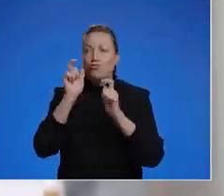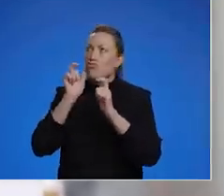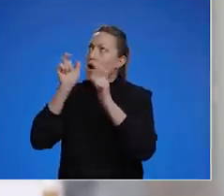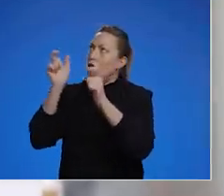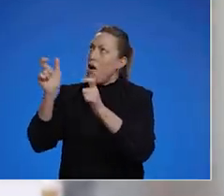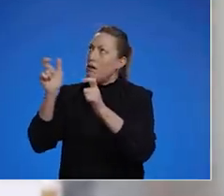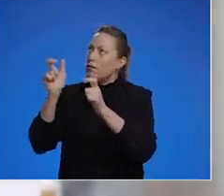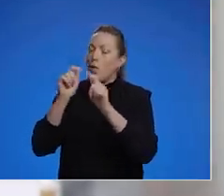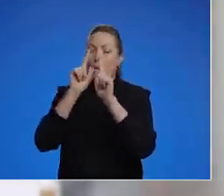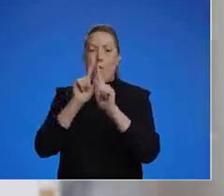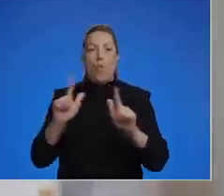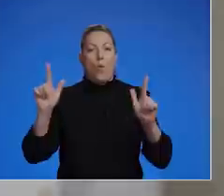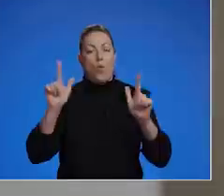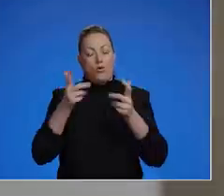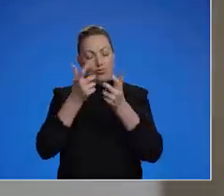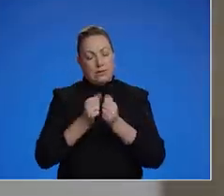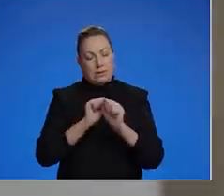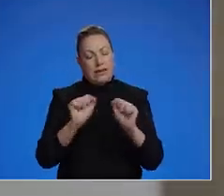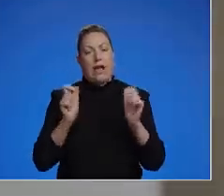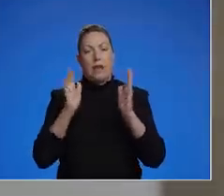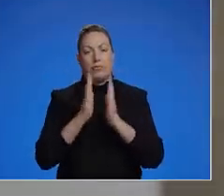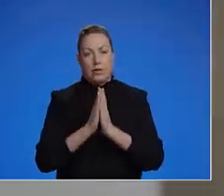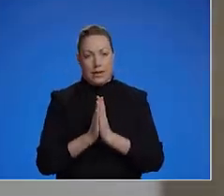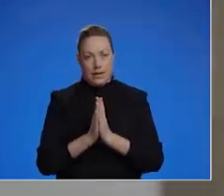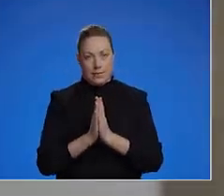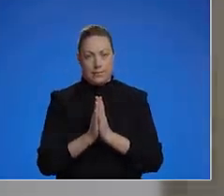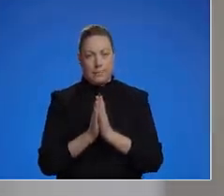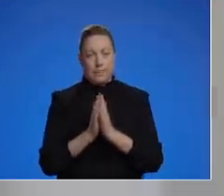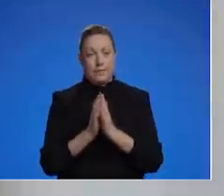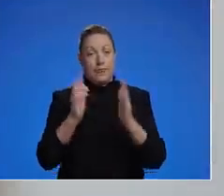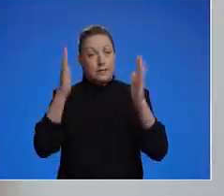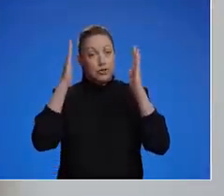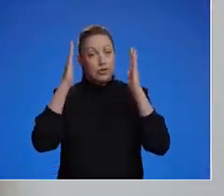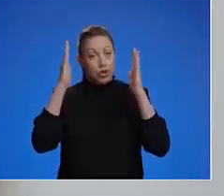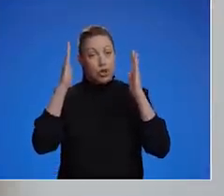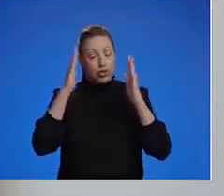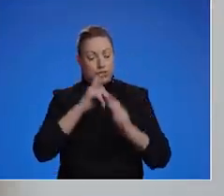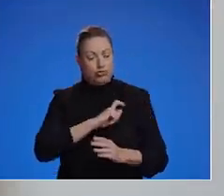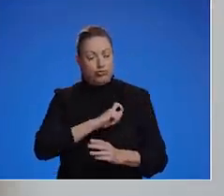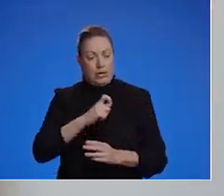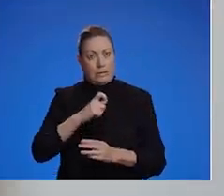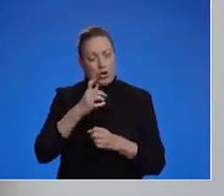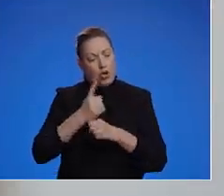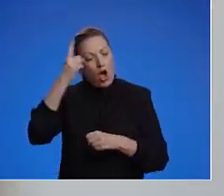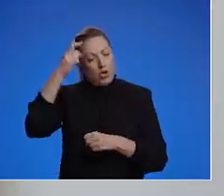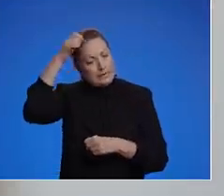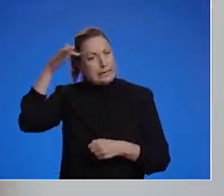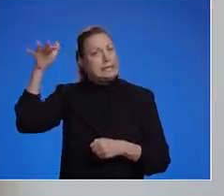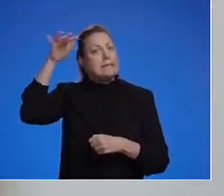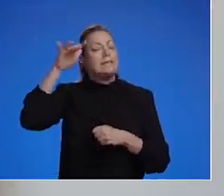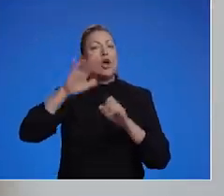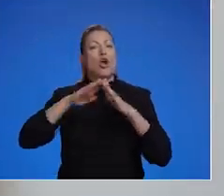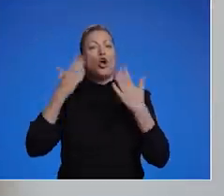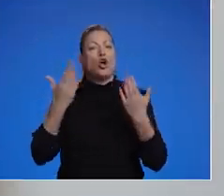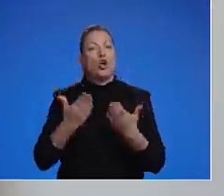Hear us, we pray. Lord, hear our prayer. That the Church, entrusted with God's kingdom